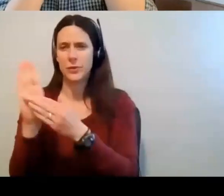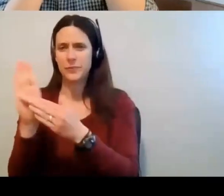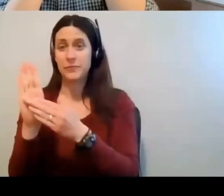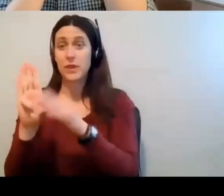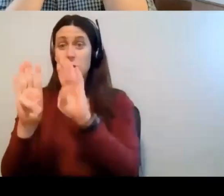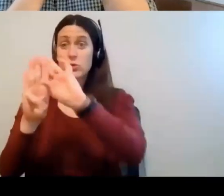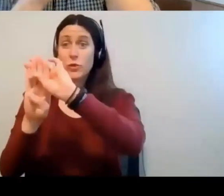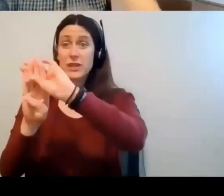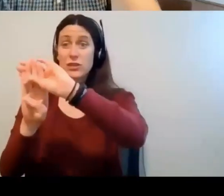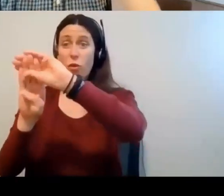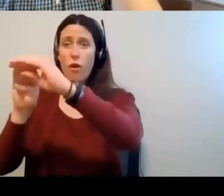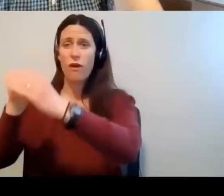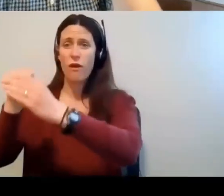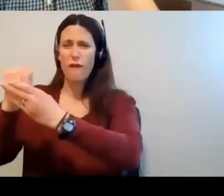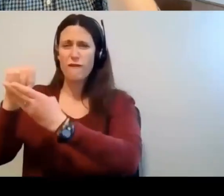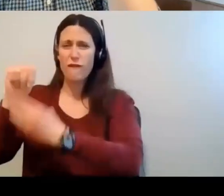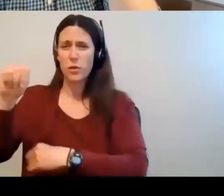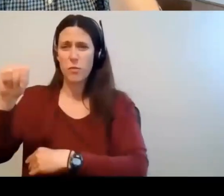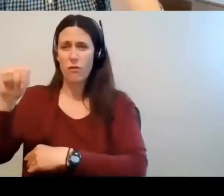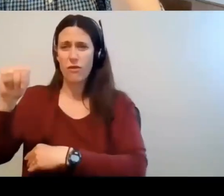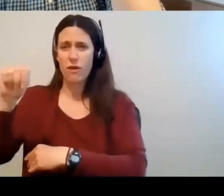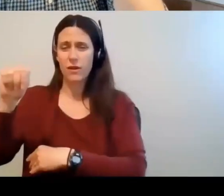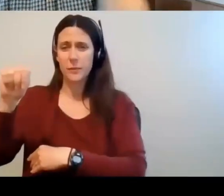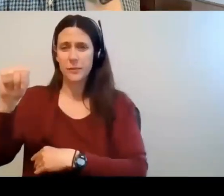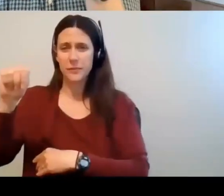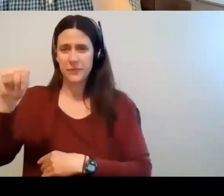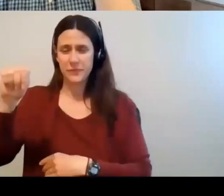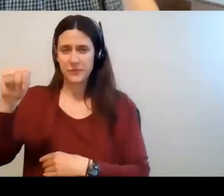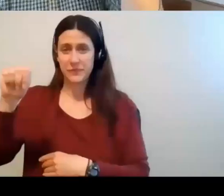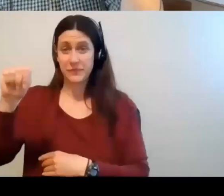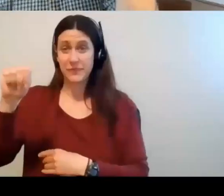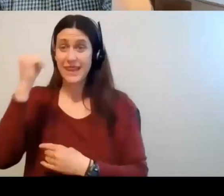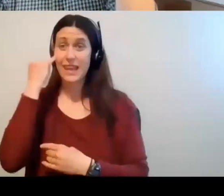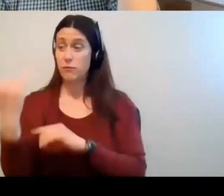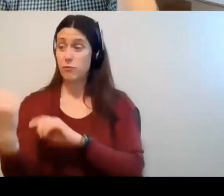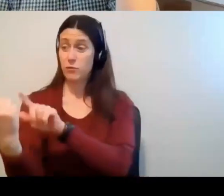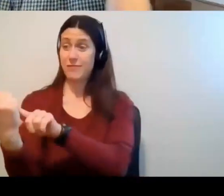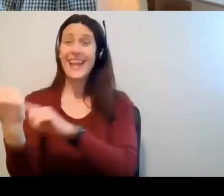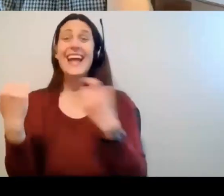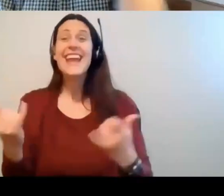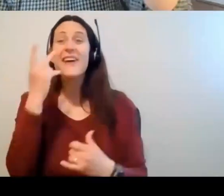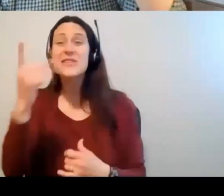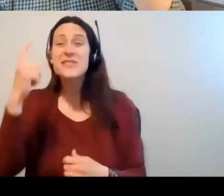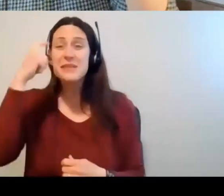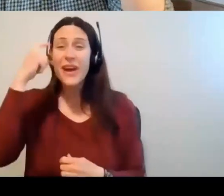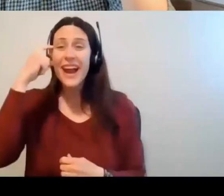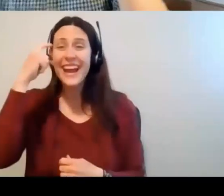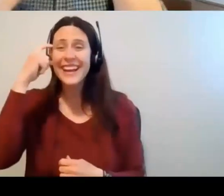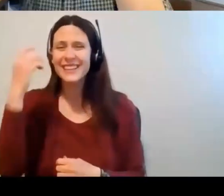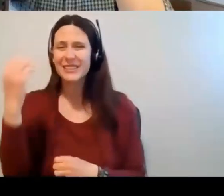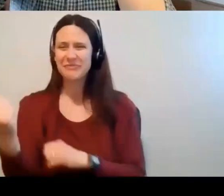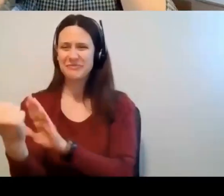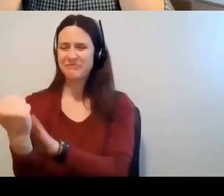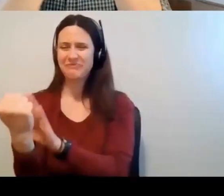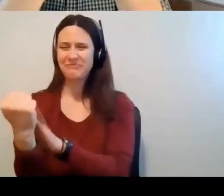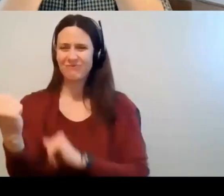and just fold them over that thumb as tight as you can. And then if you're looking at your hand, you see your brain, right? There's your brain in front of you.